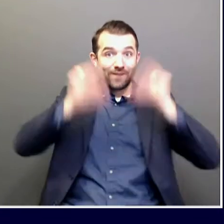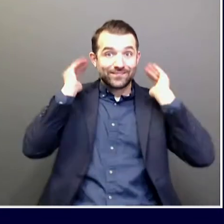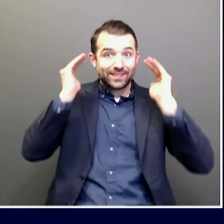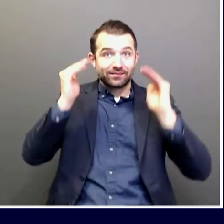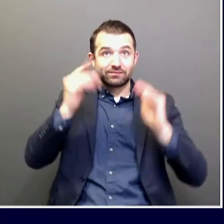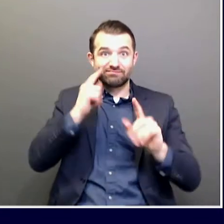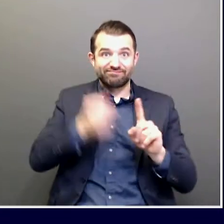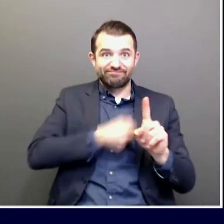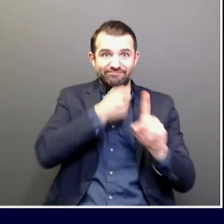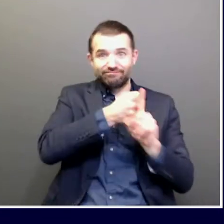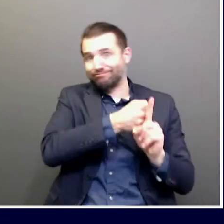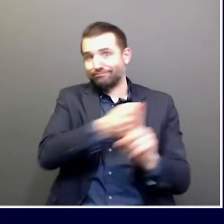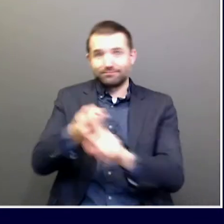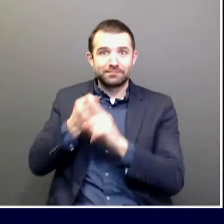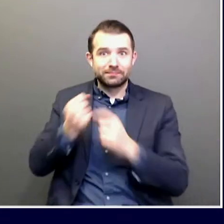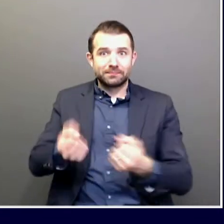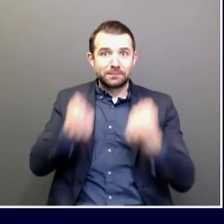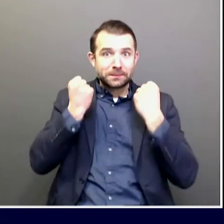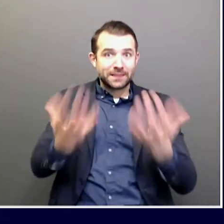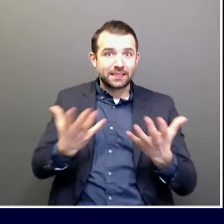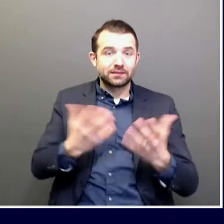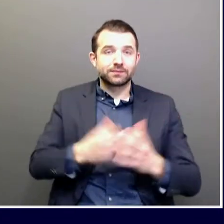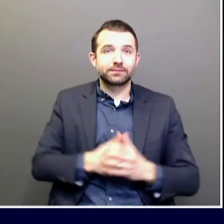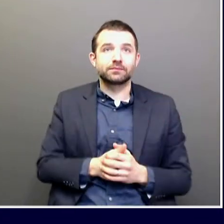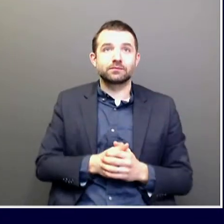happen in Maine would be that,